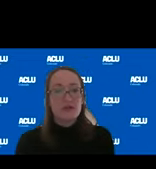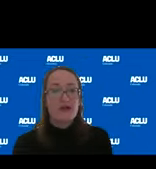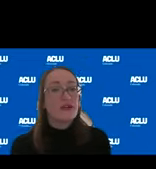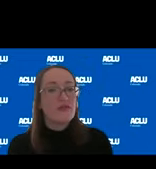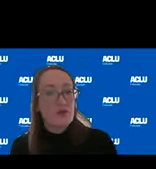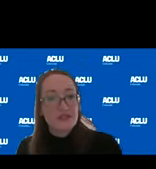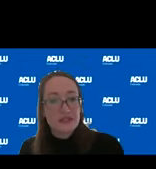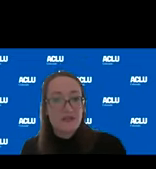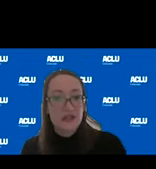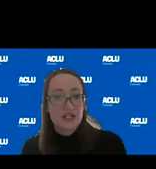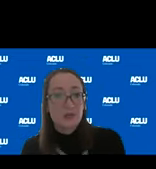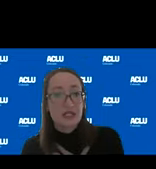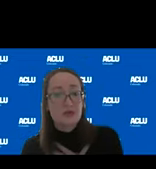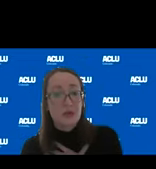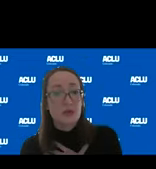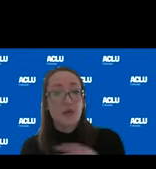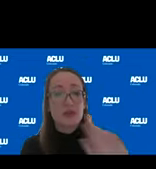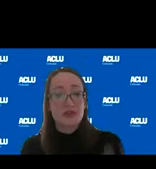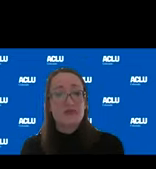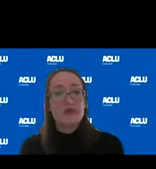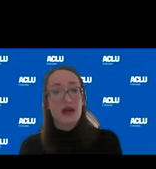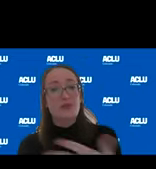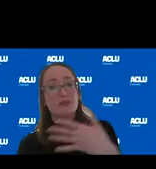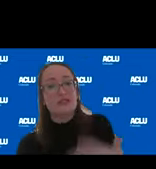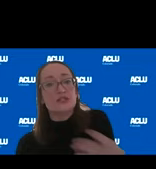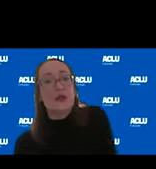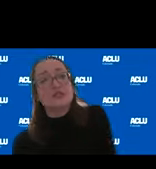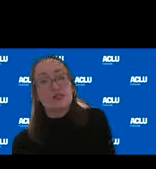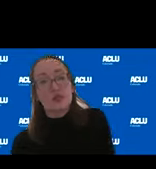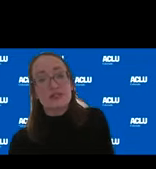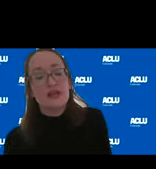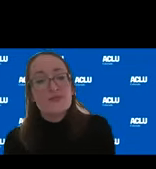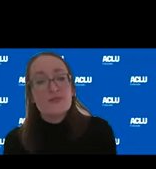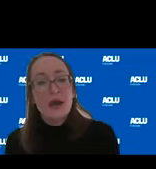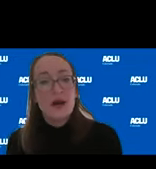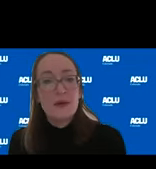disparity creating a form of disenfranchisement, because people who are preserving their health really don't have a choice.